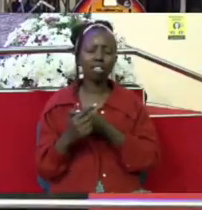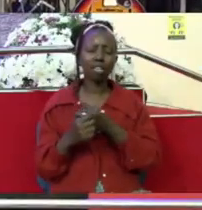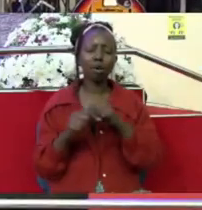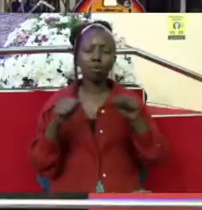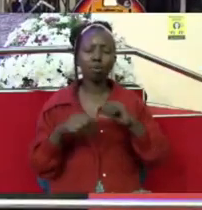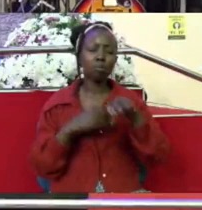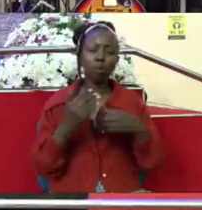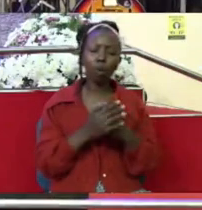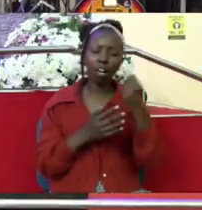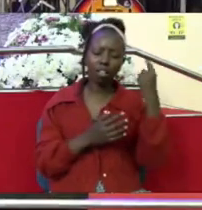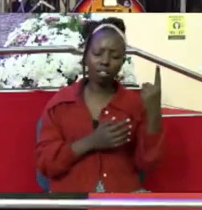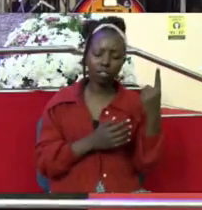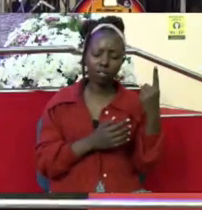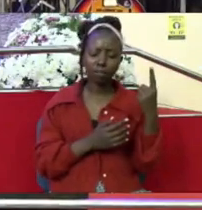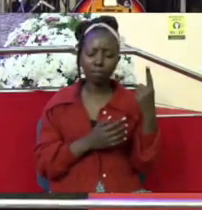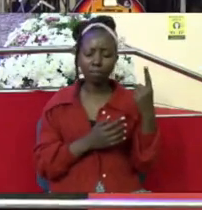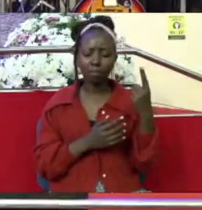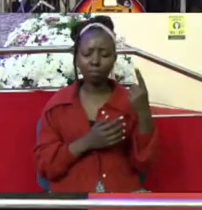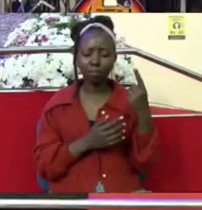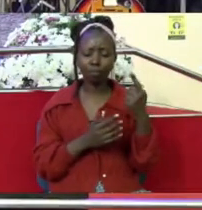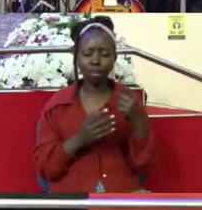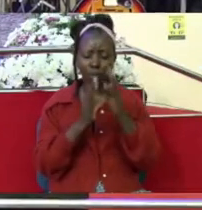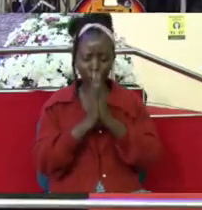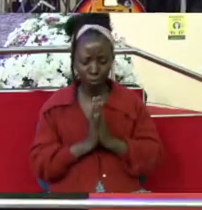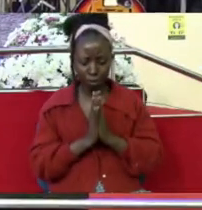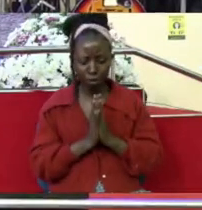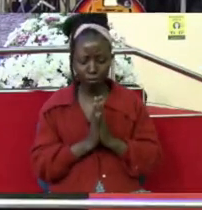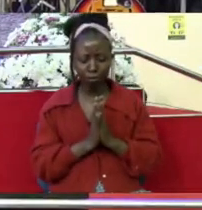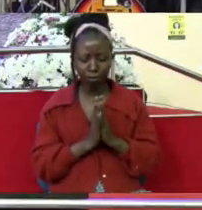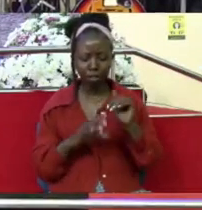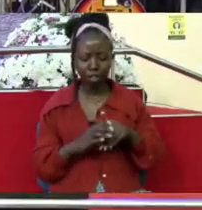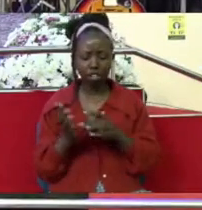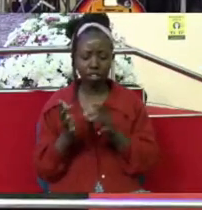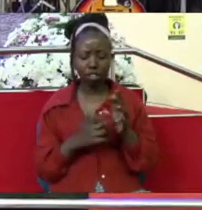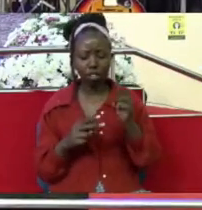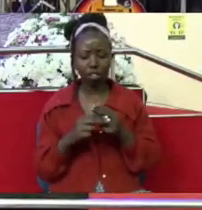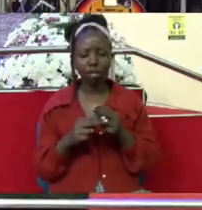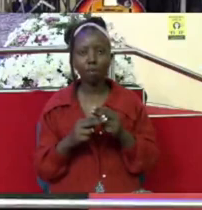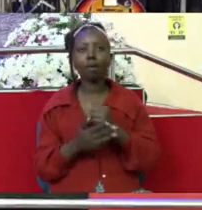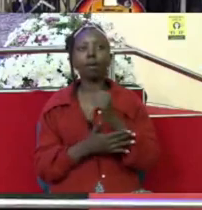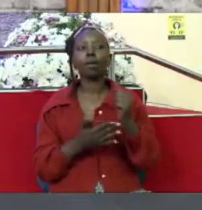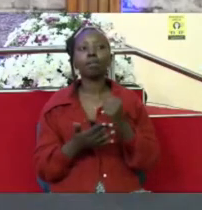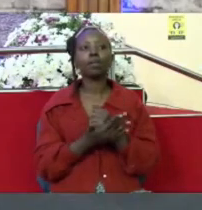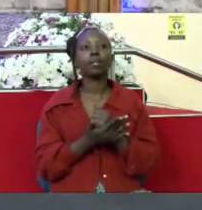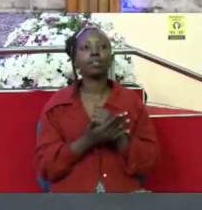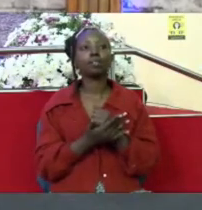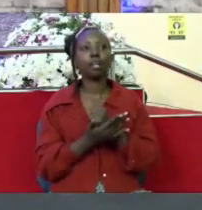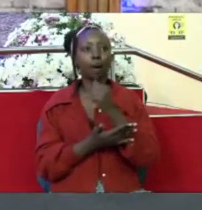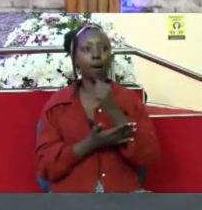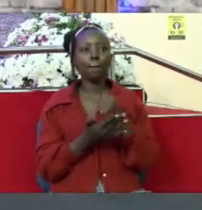understand. For this is our prayer. In Jesus' name. And everybody say